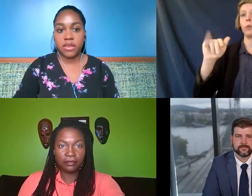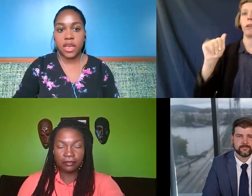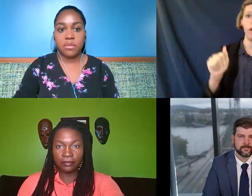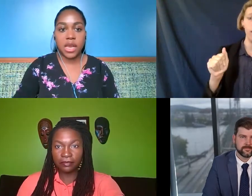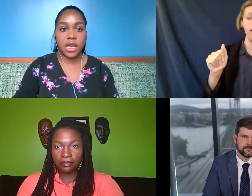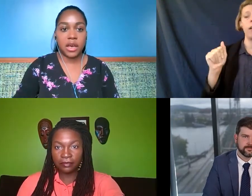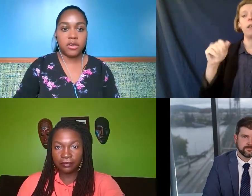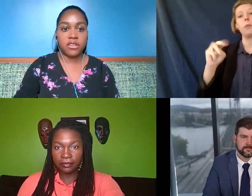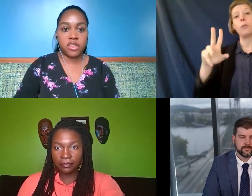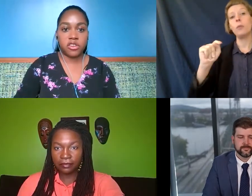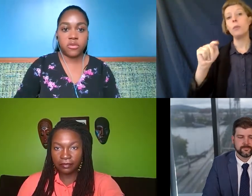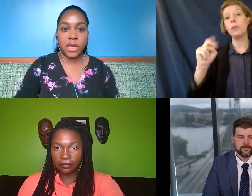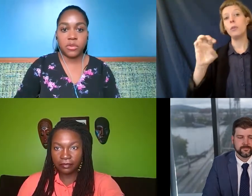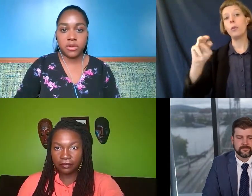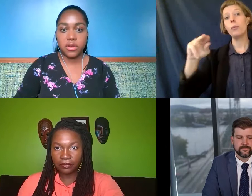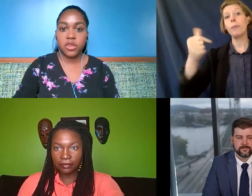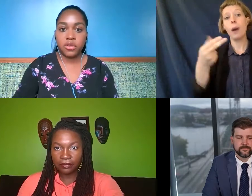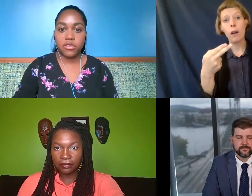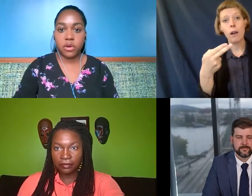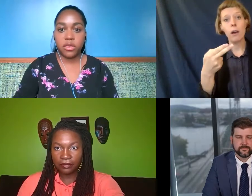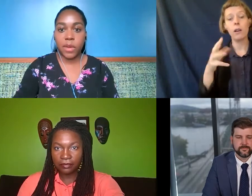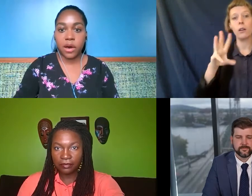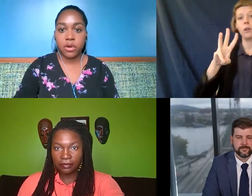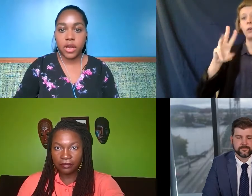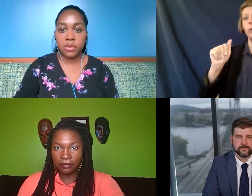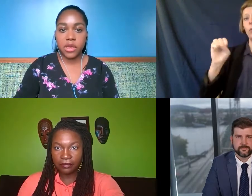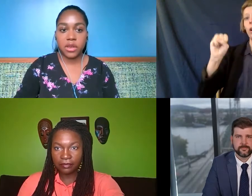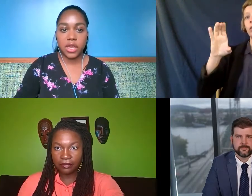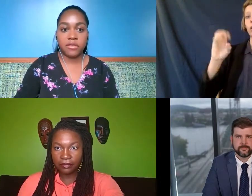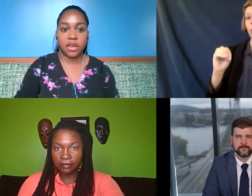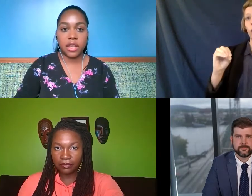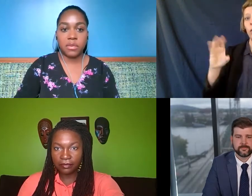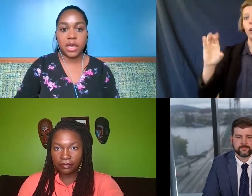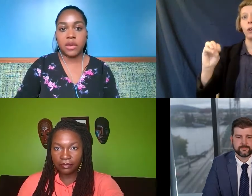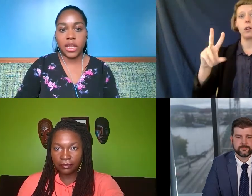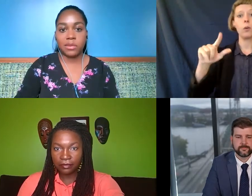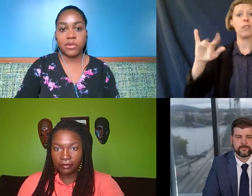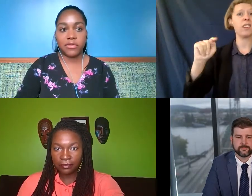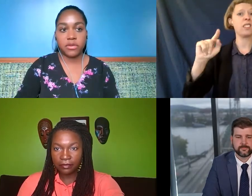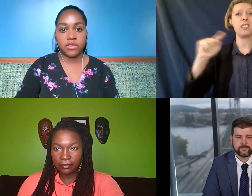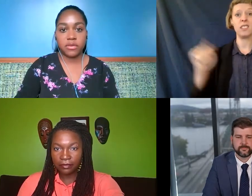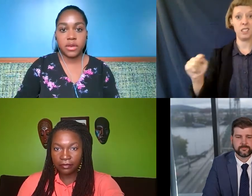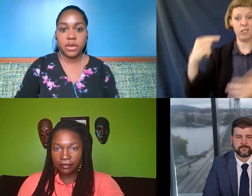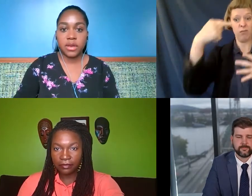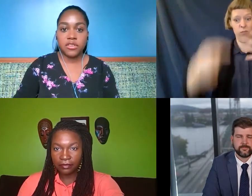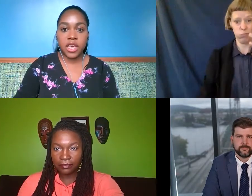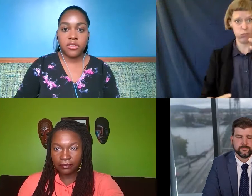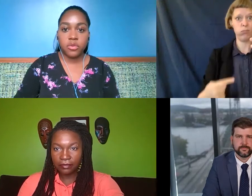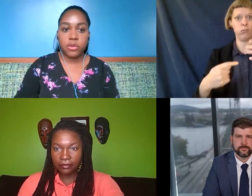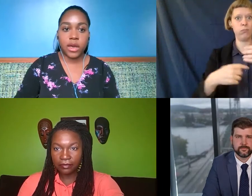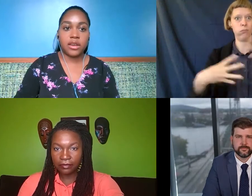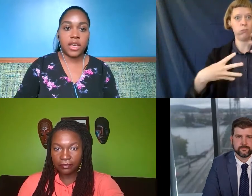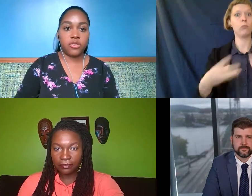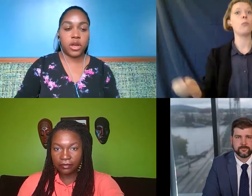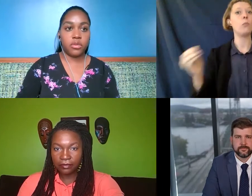Cowlitz, and many other indigenous people who have known the power and beauty of the Columbia and Willamette Rivers. Together,